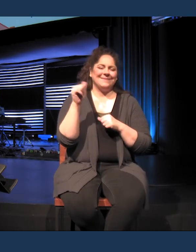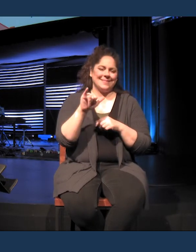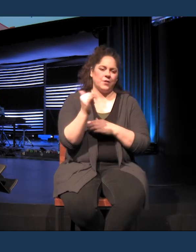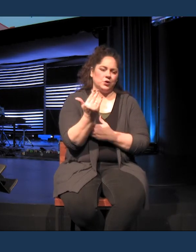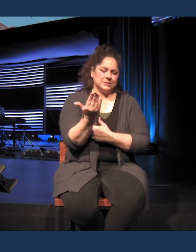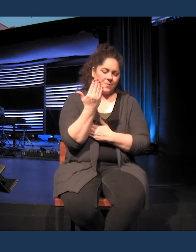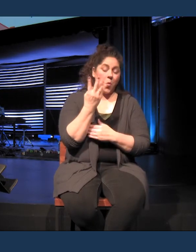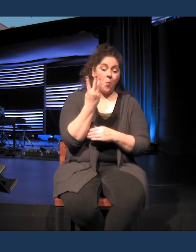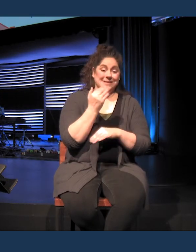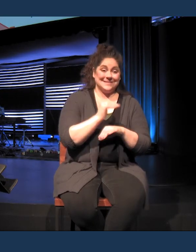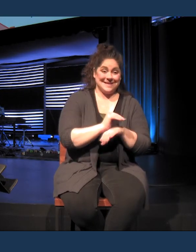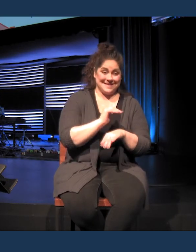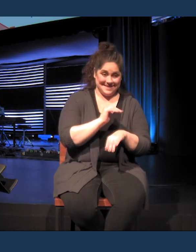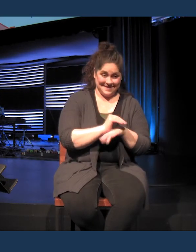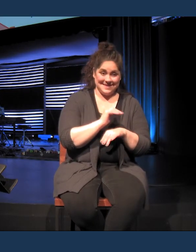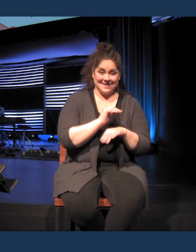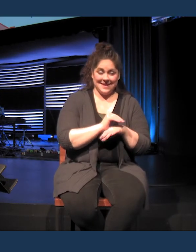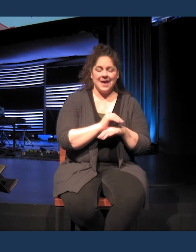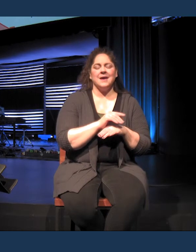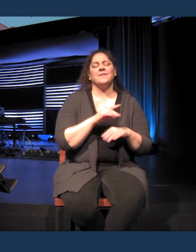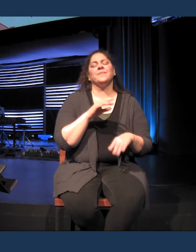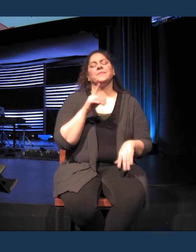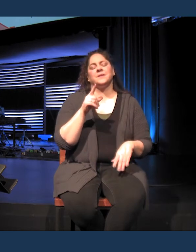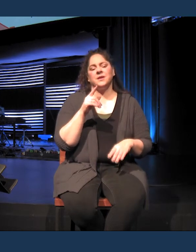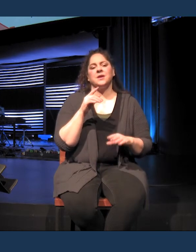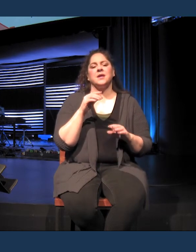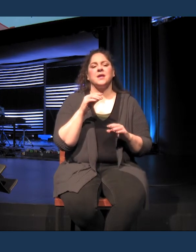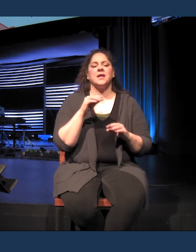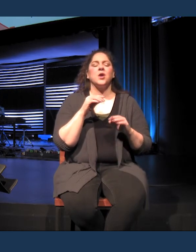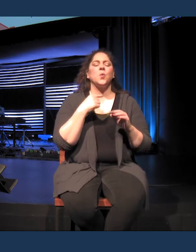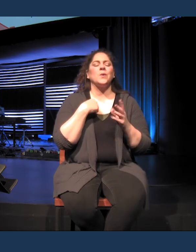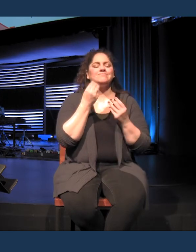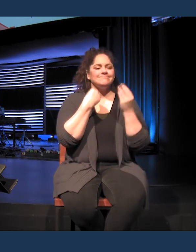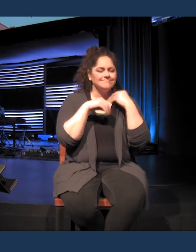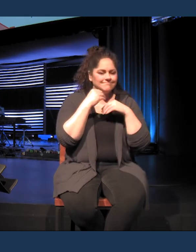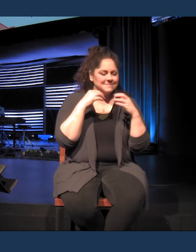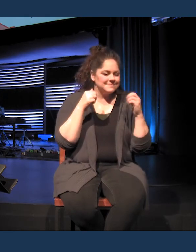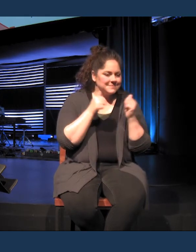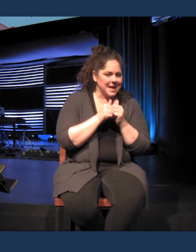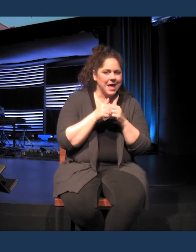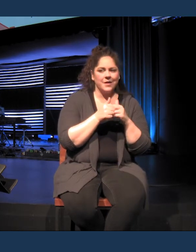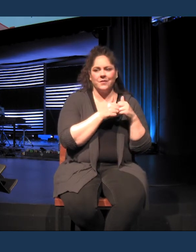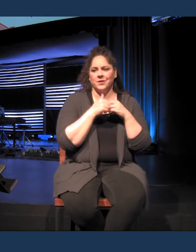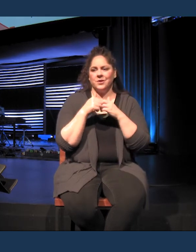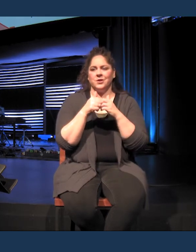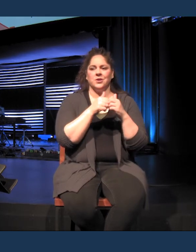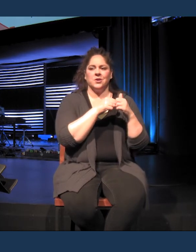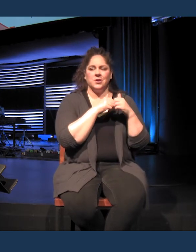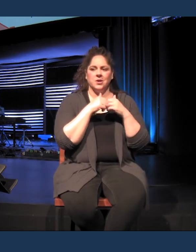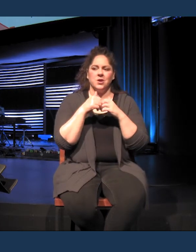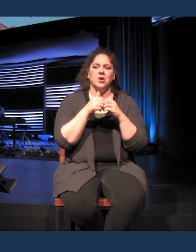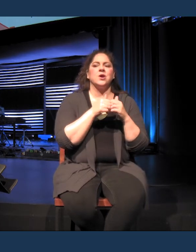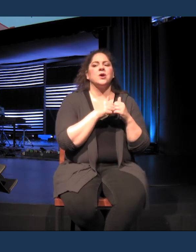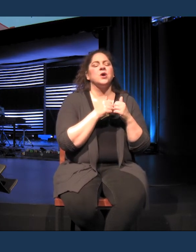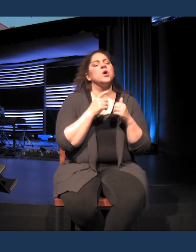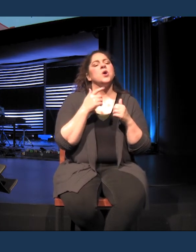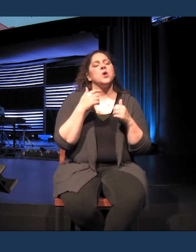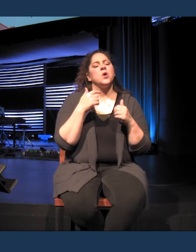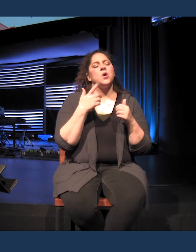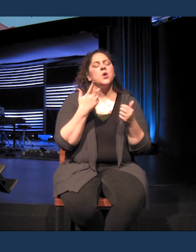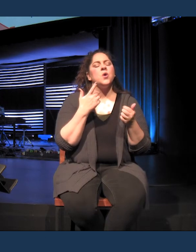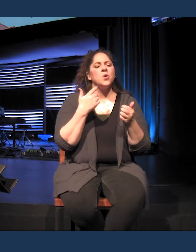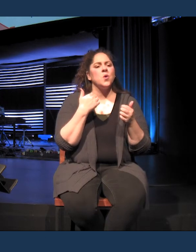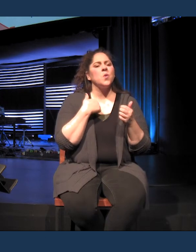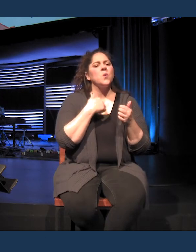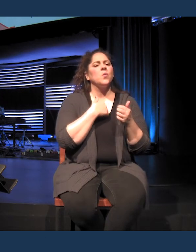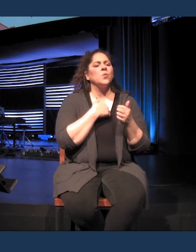morning. On Wednesday night, it was like the first week of January, we had a meal together, and we were just, you know,